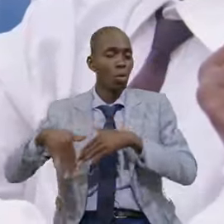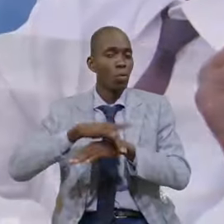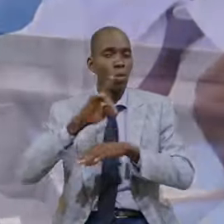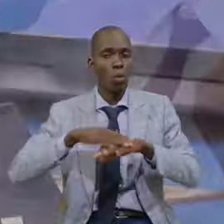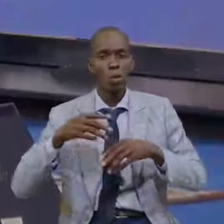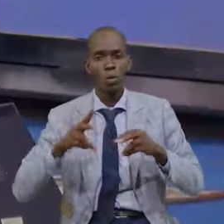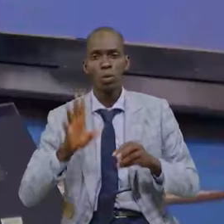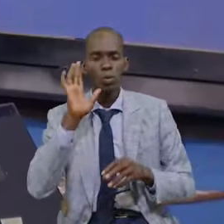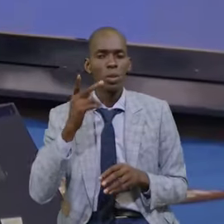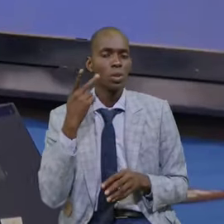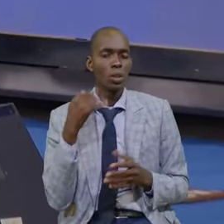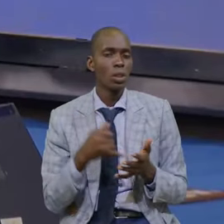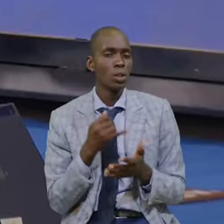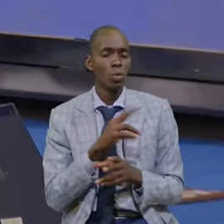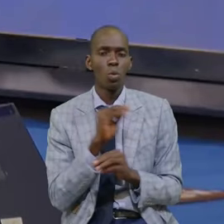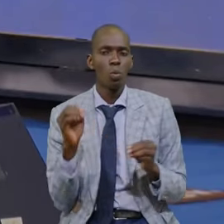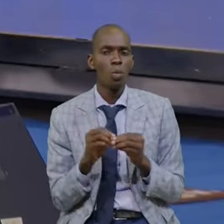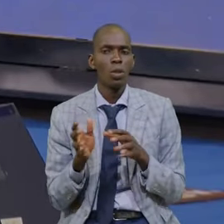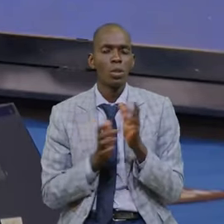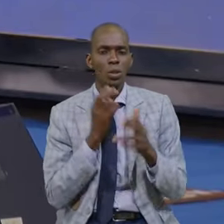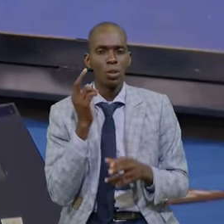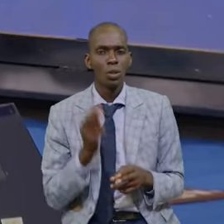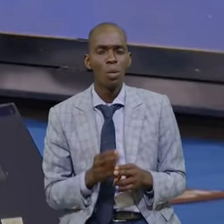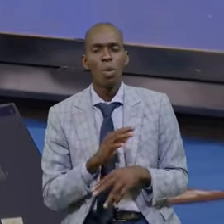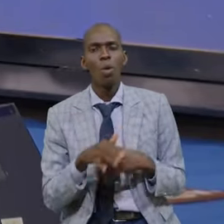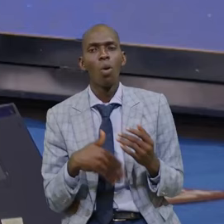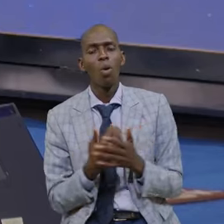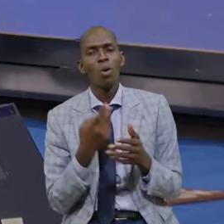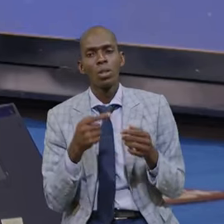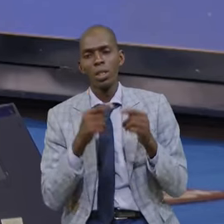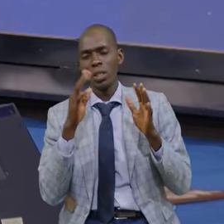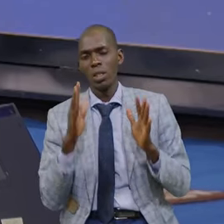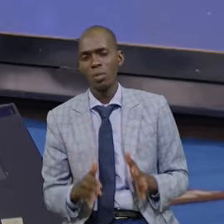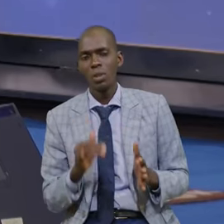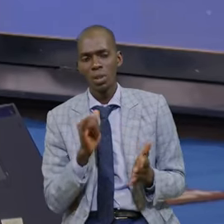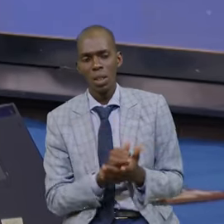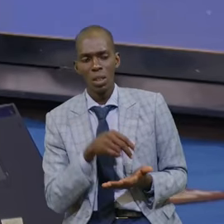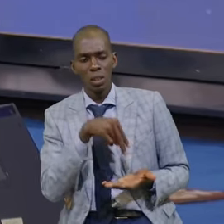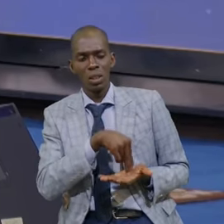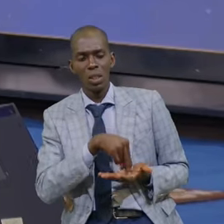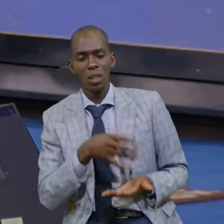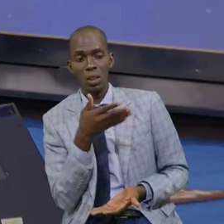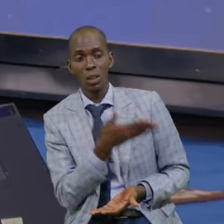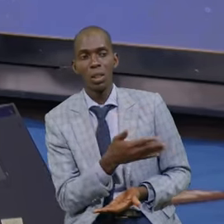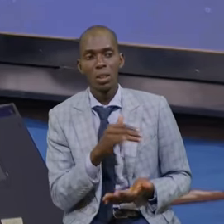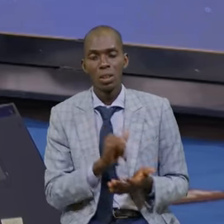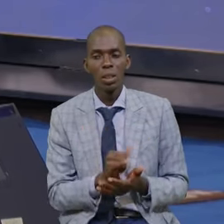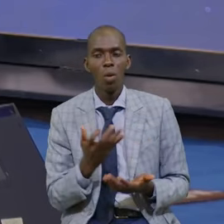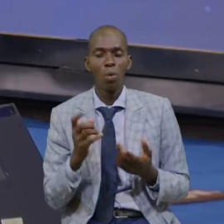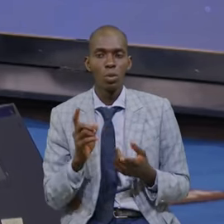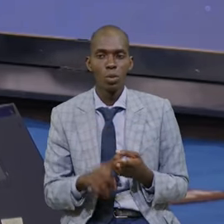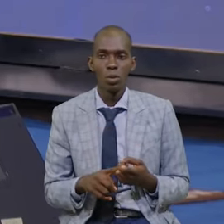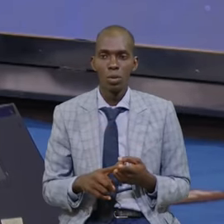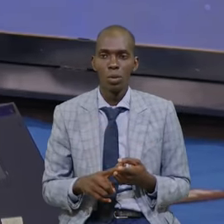enemies that, you know, always, you know, they're standing there, and once you see them, in their peculiar color